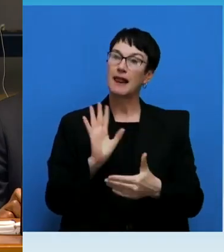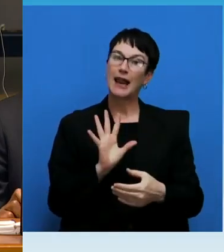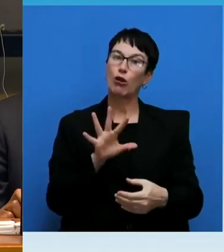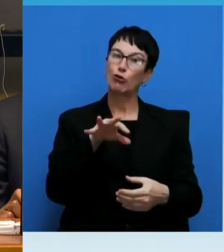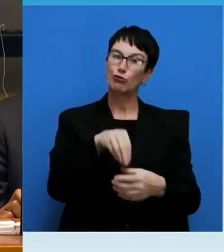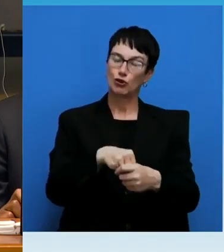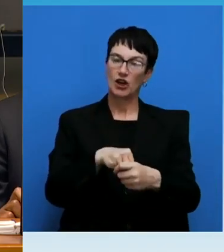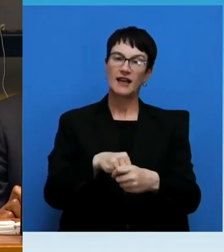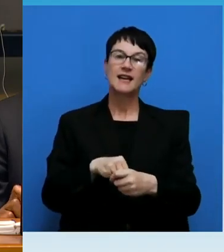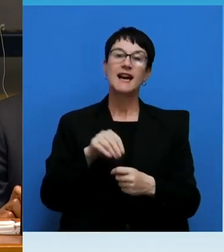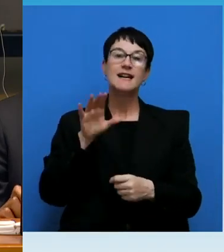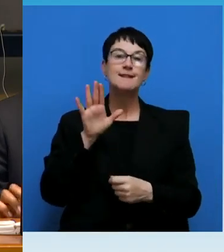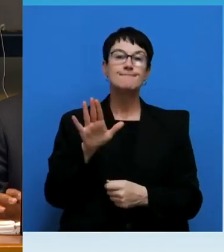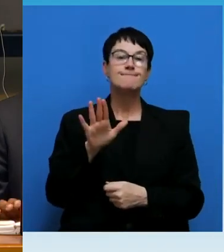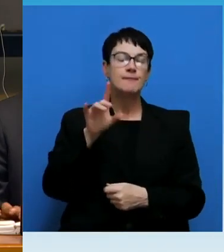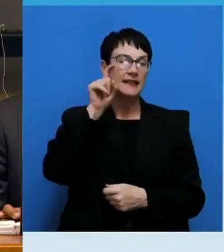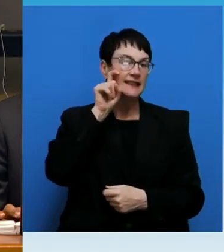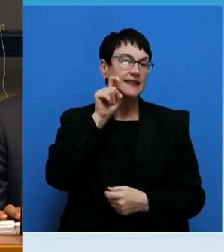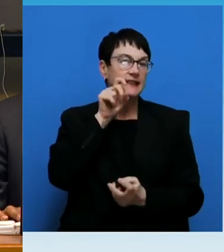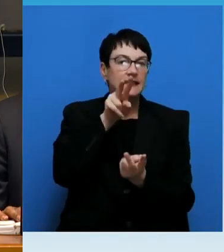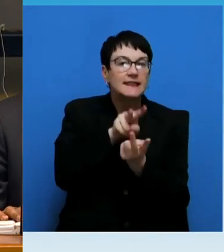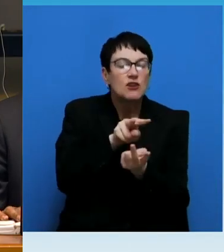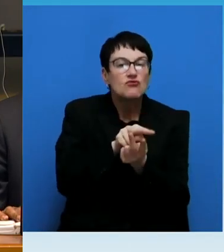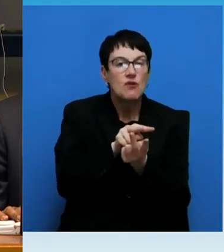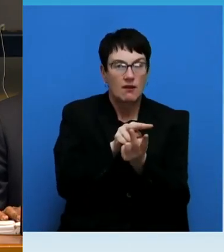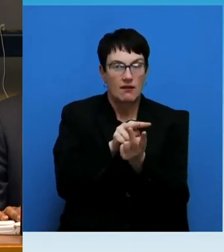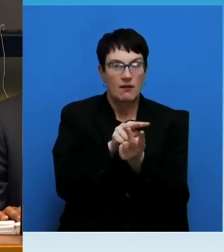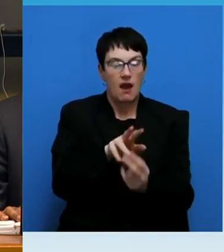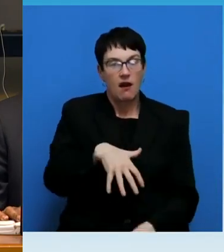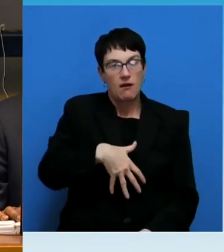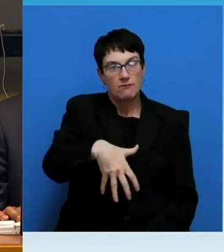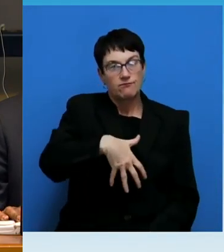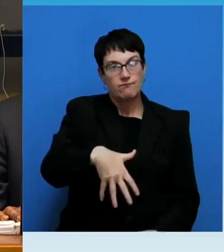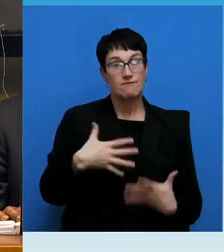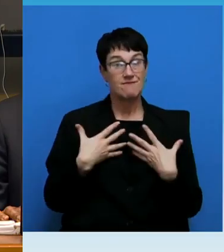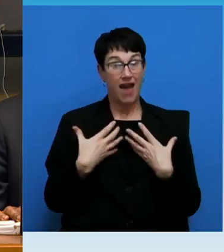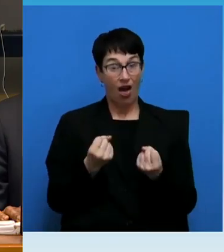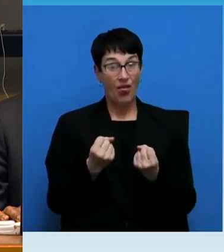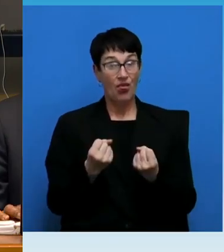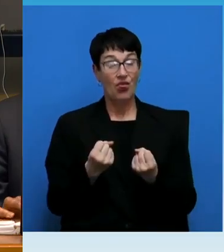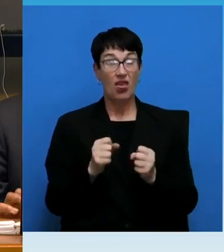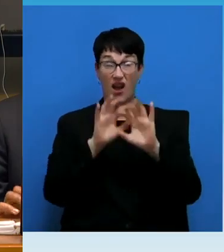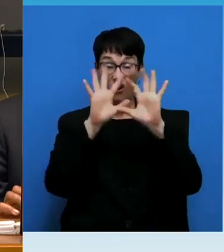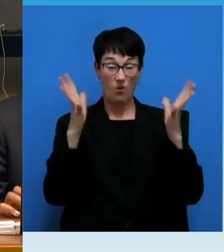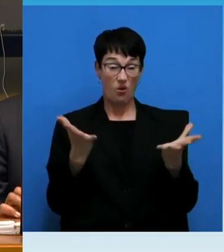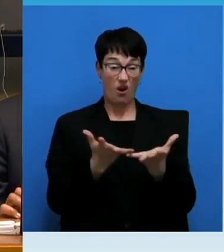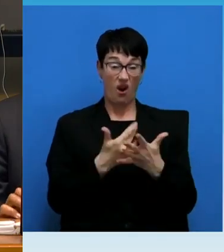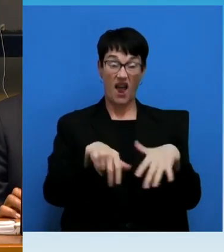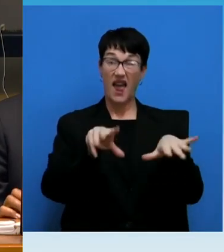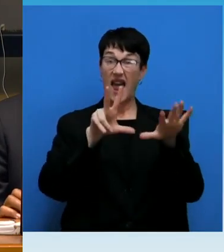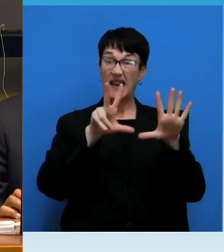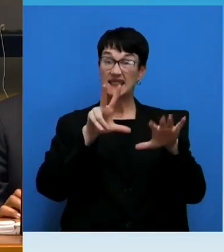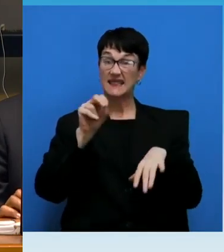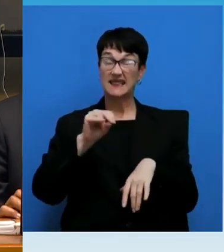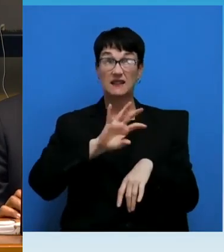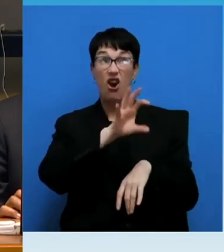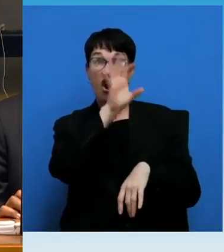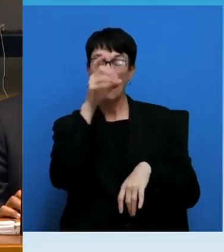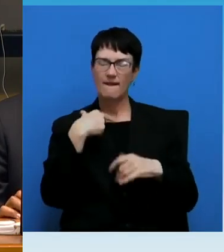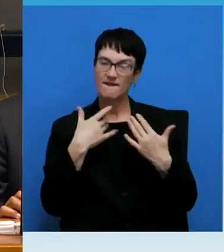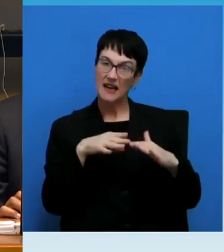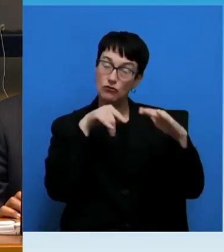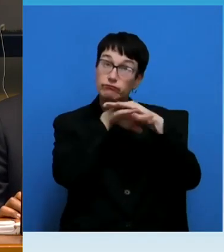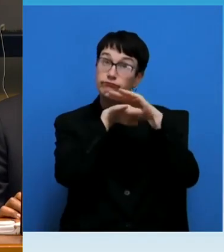Between 2022 and 2025, these efforts have reached over 24 million women and youth